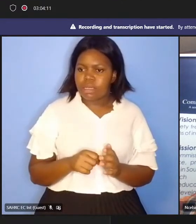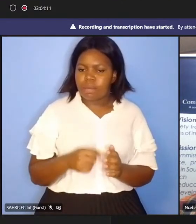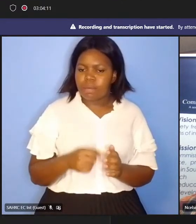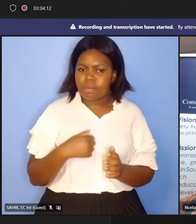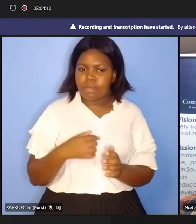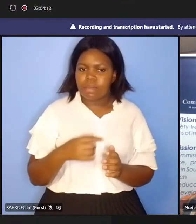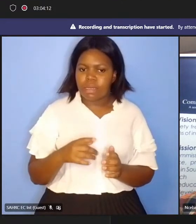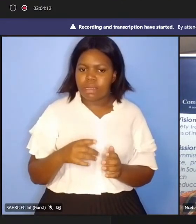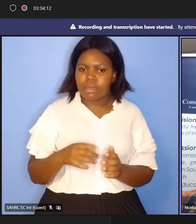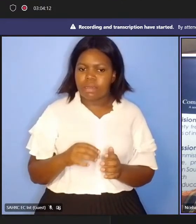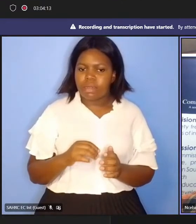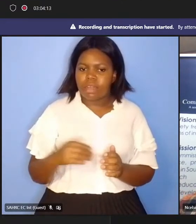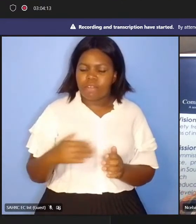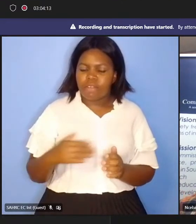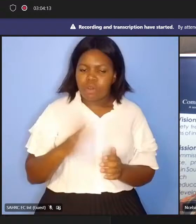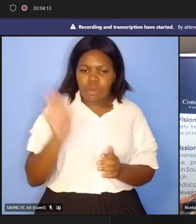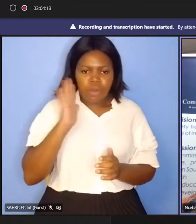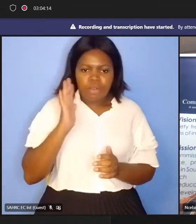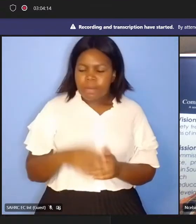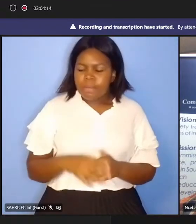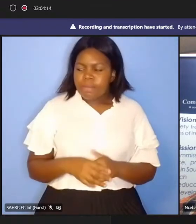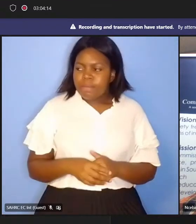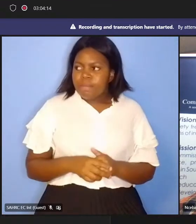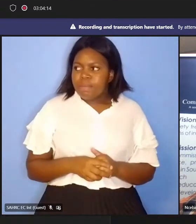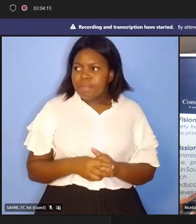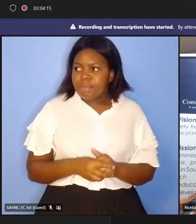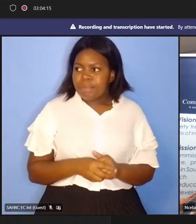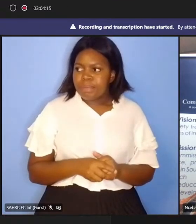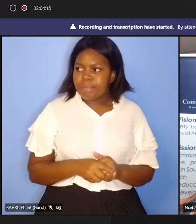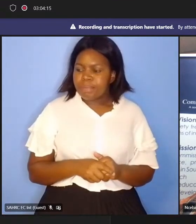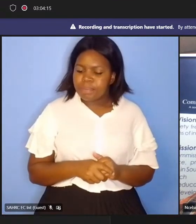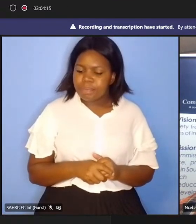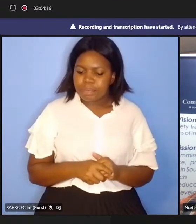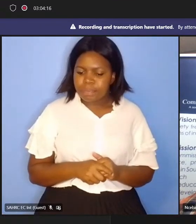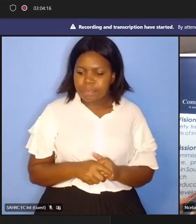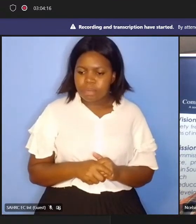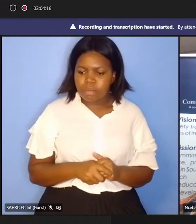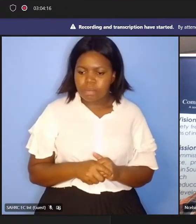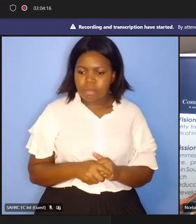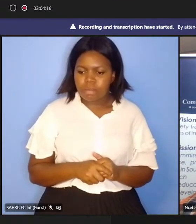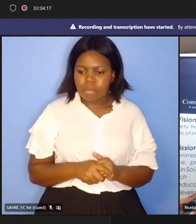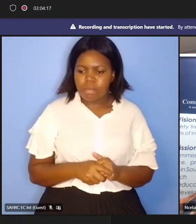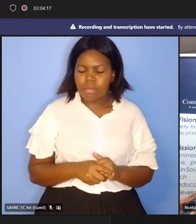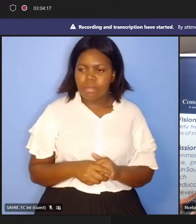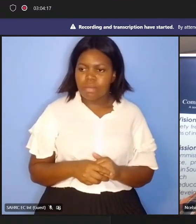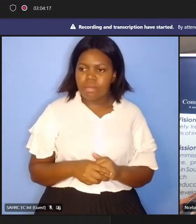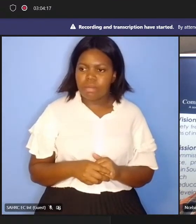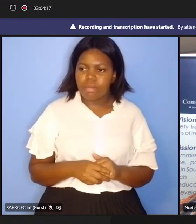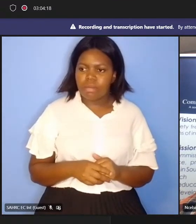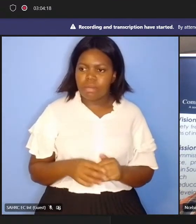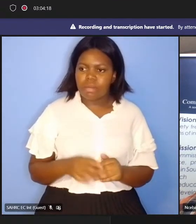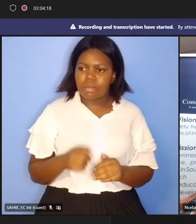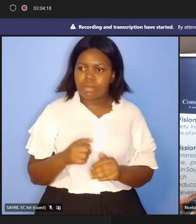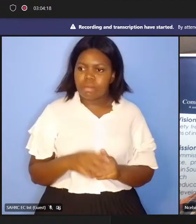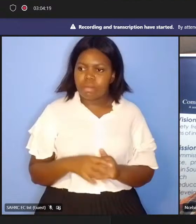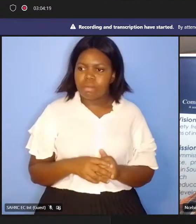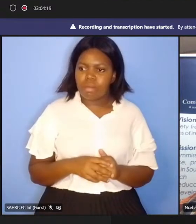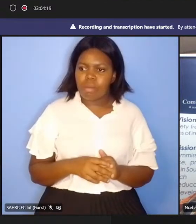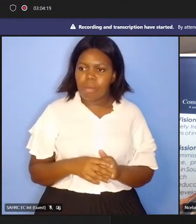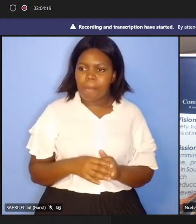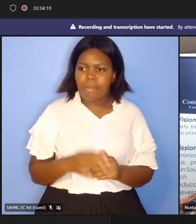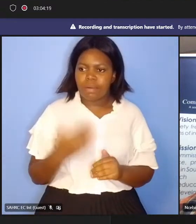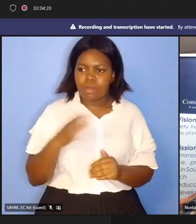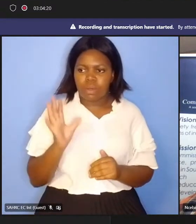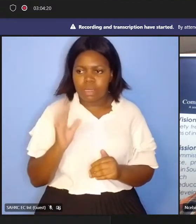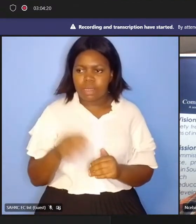your views when we do still differentiate in respect of the binary approach between girls and